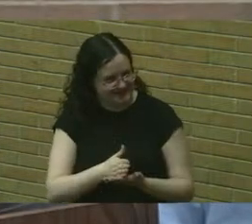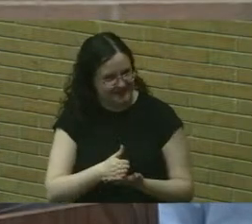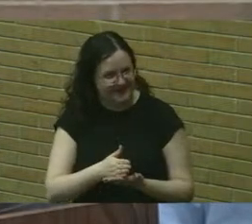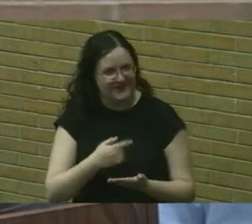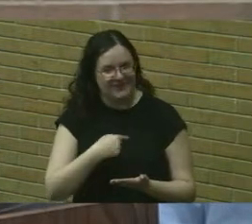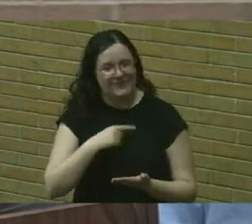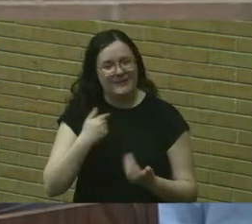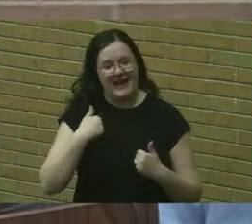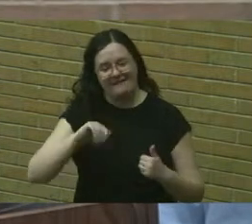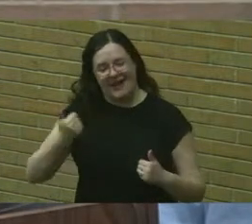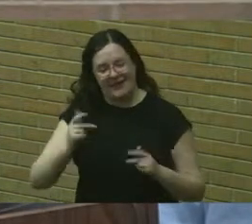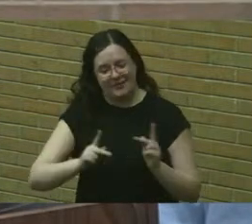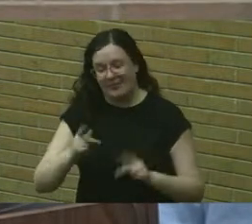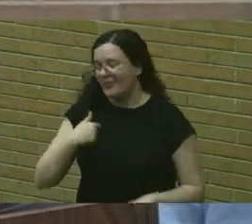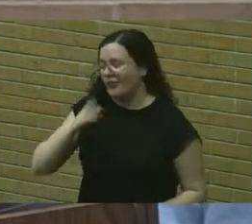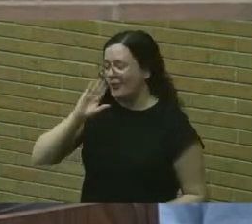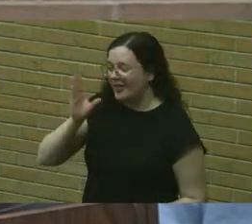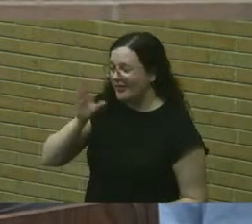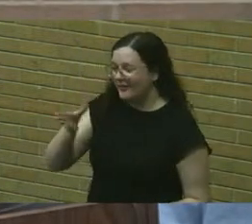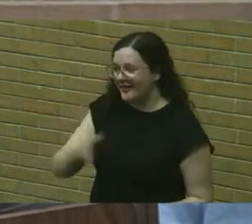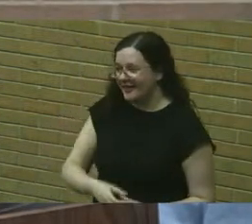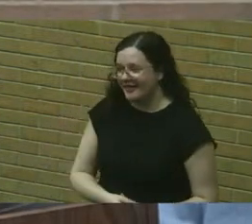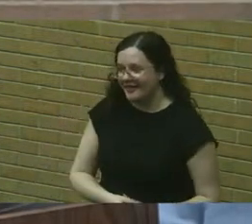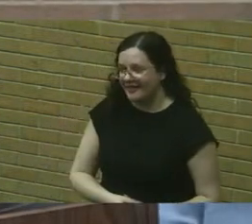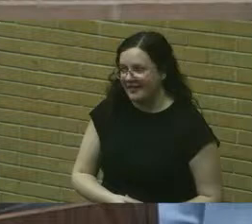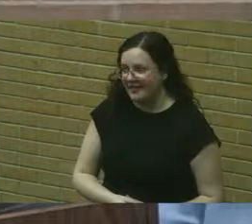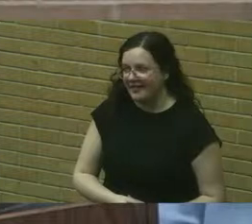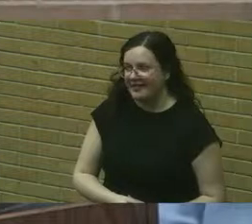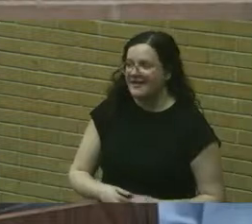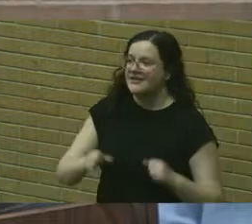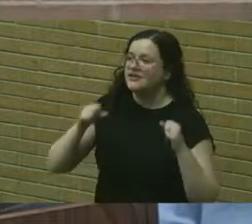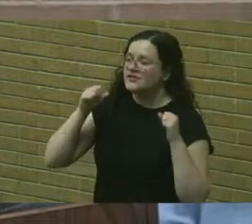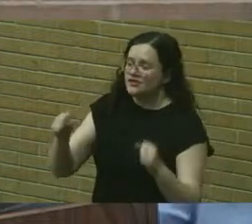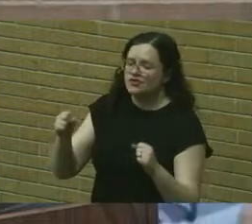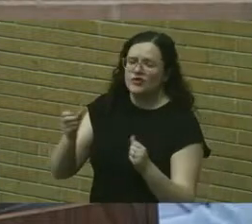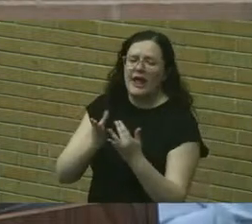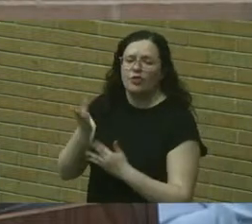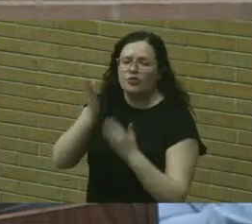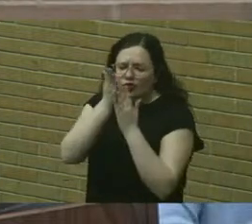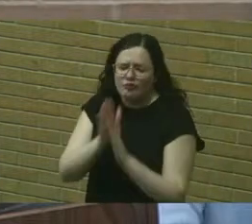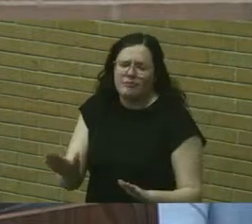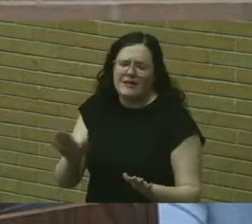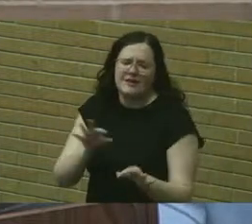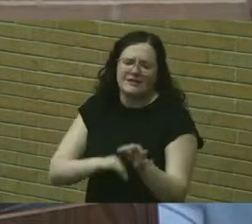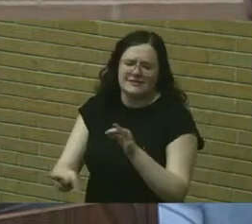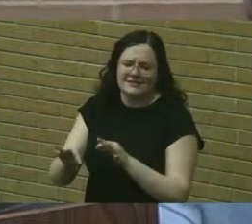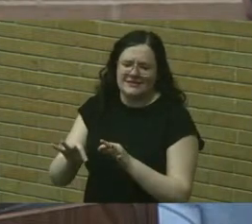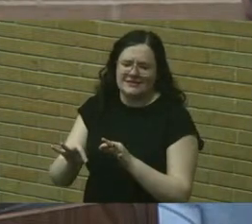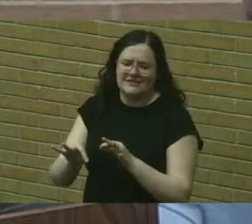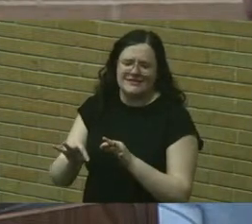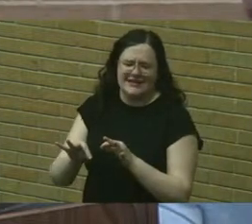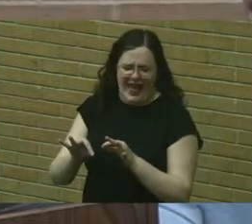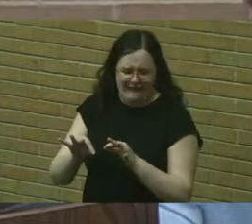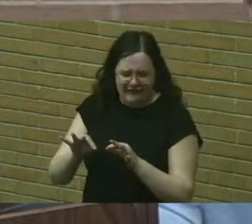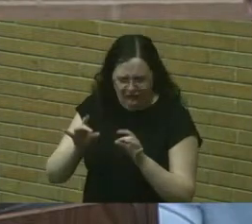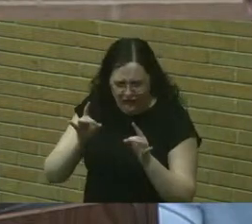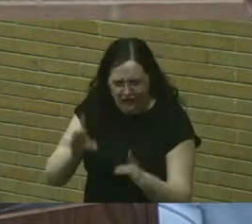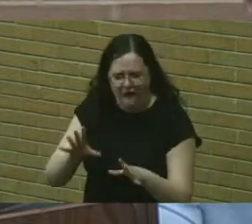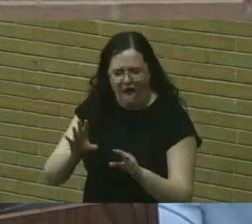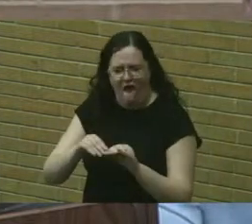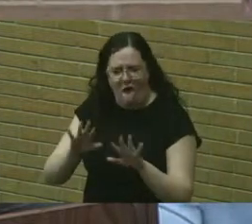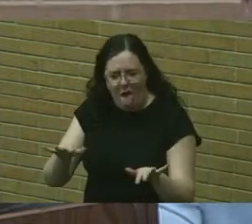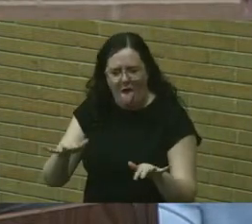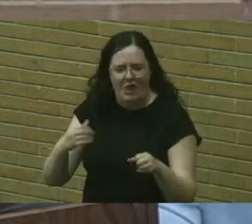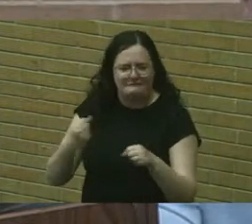other speakers. I promise, I will. I will. Let us find strength Slajna. through peace instead of foster hatred through